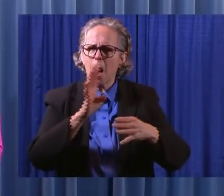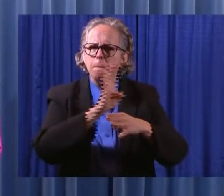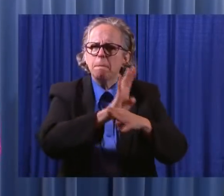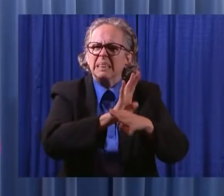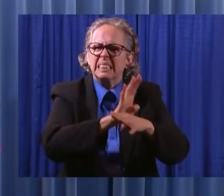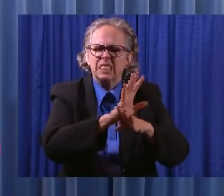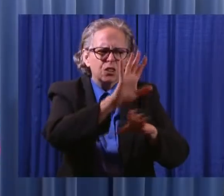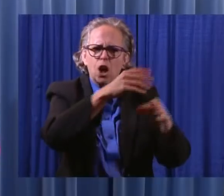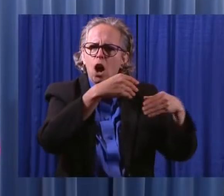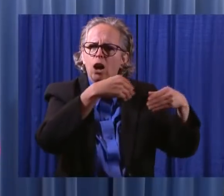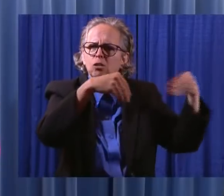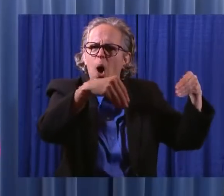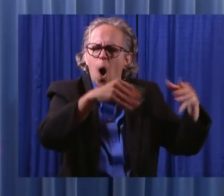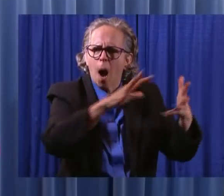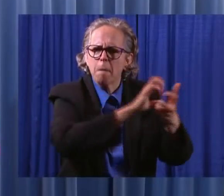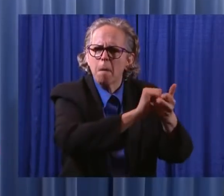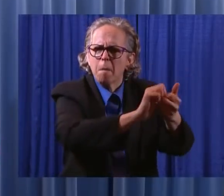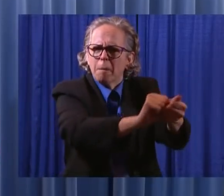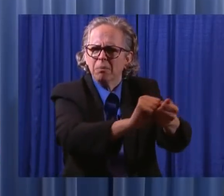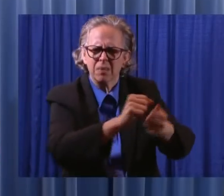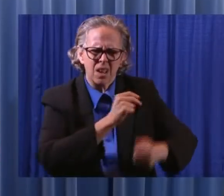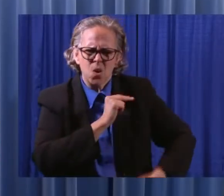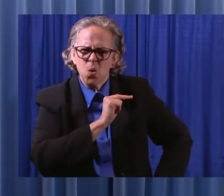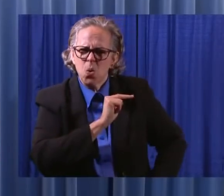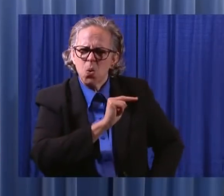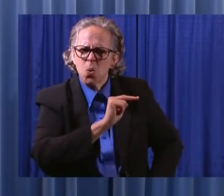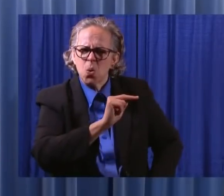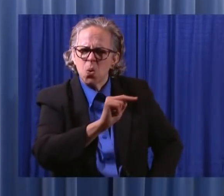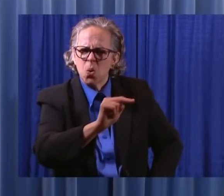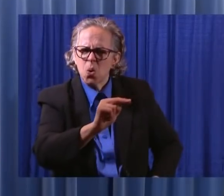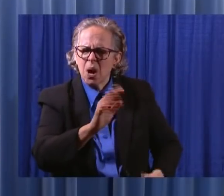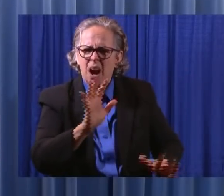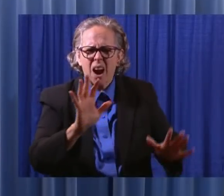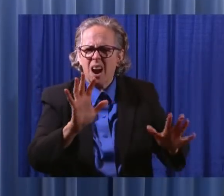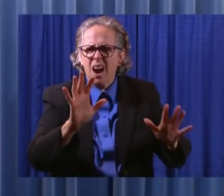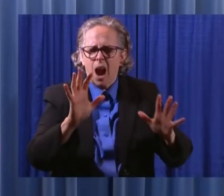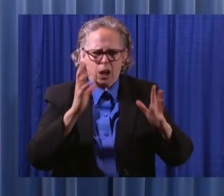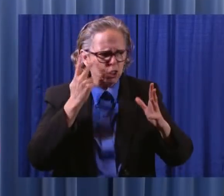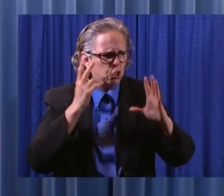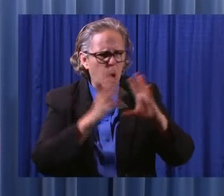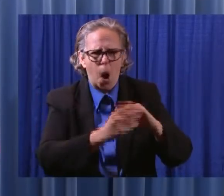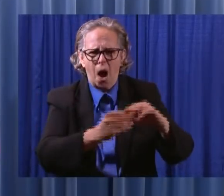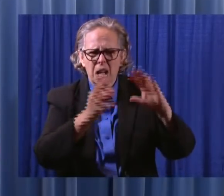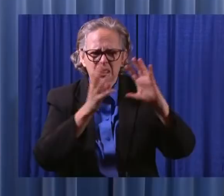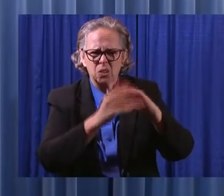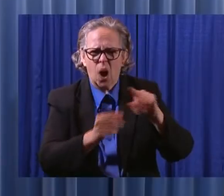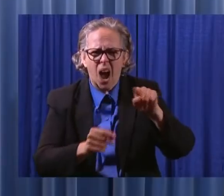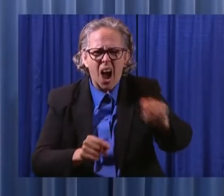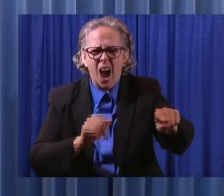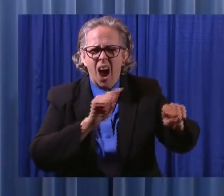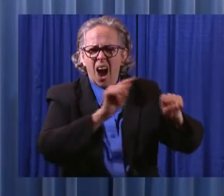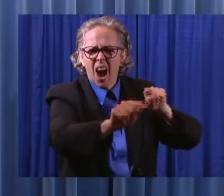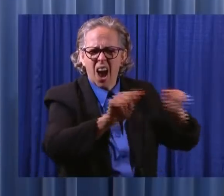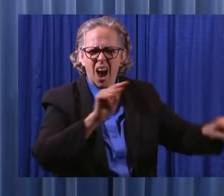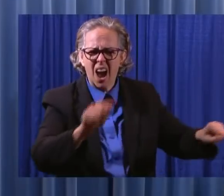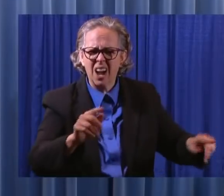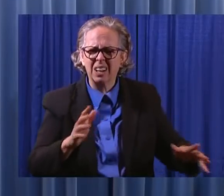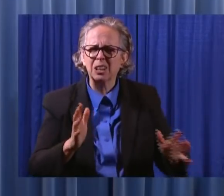We don't know every story of every businessman, woman, but many of them are small